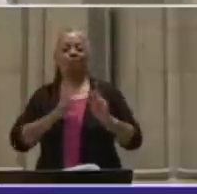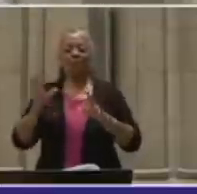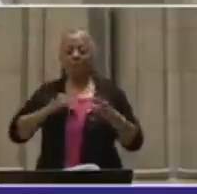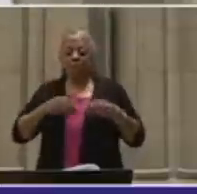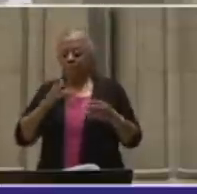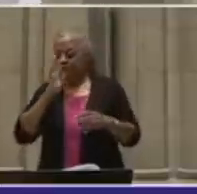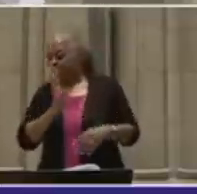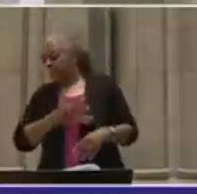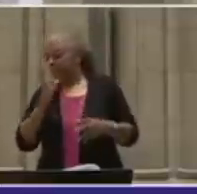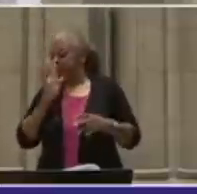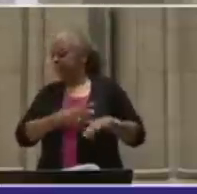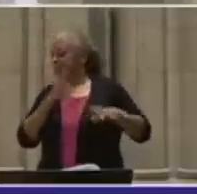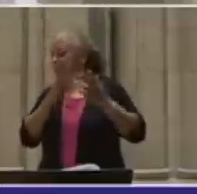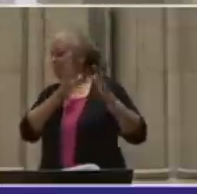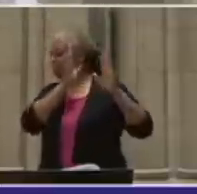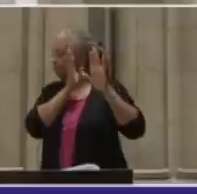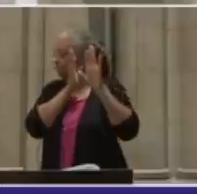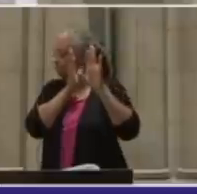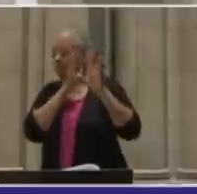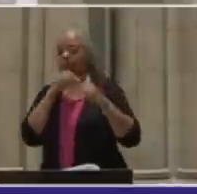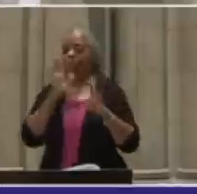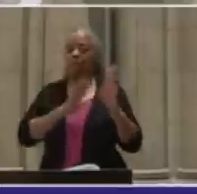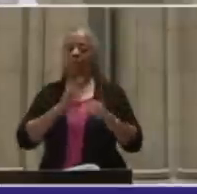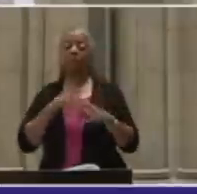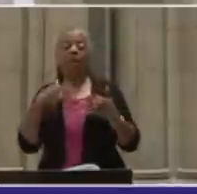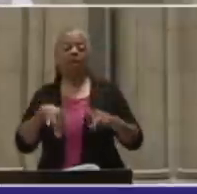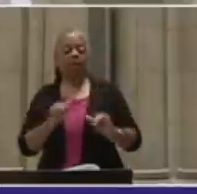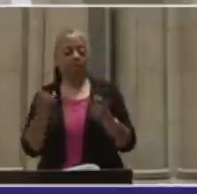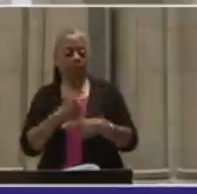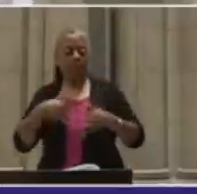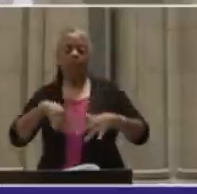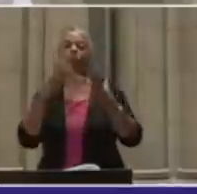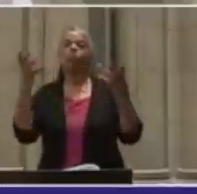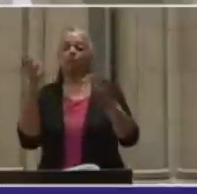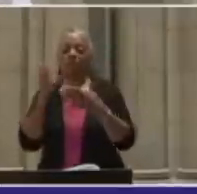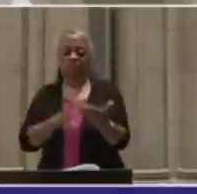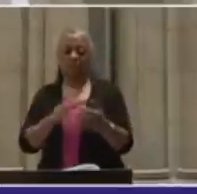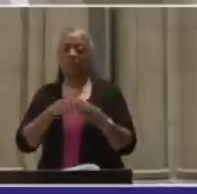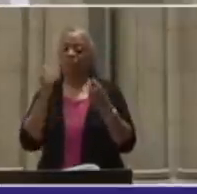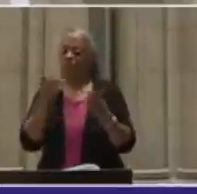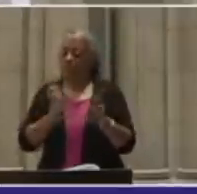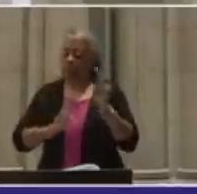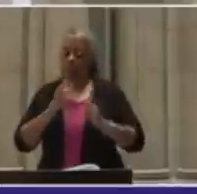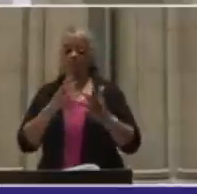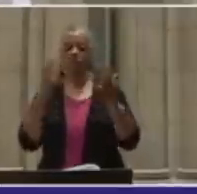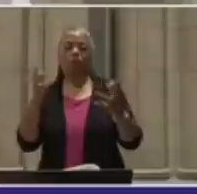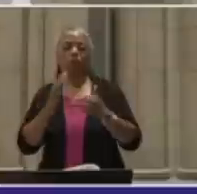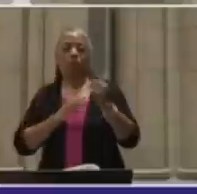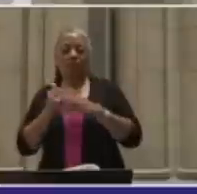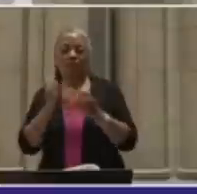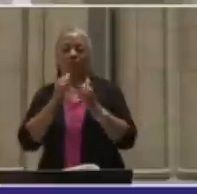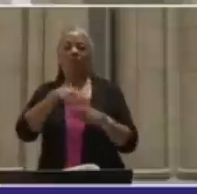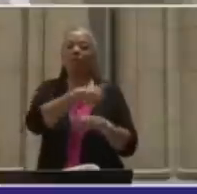we still have too much death today. Too many people too comfortable with other